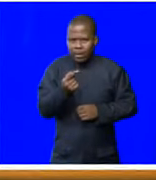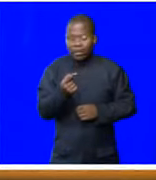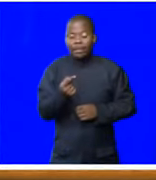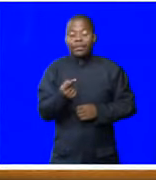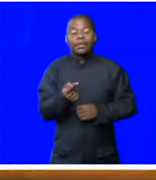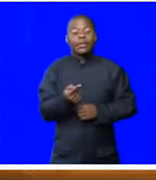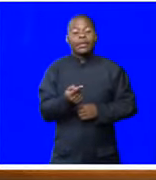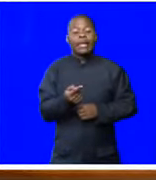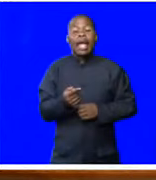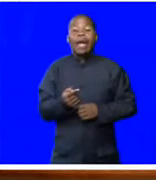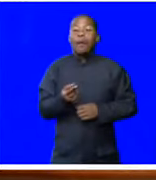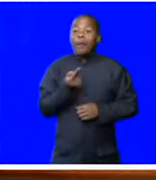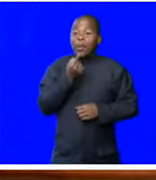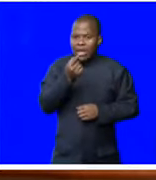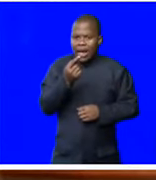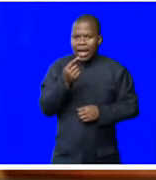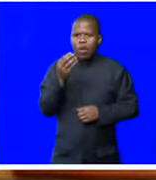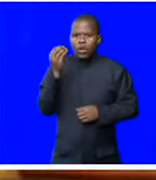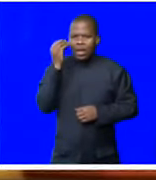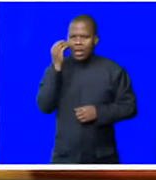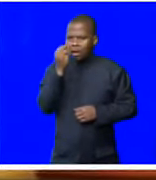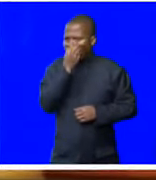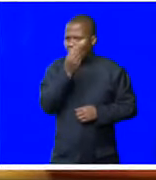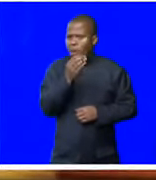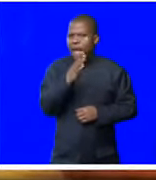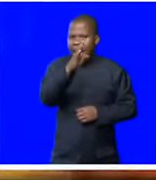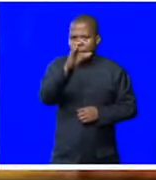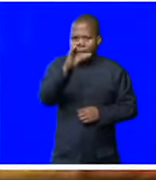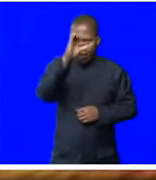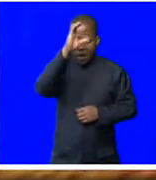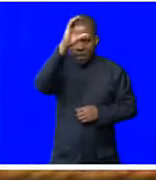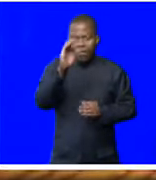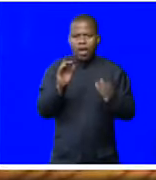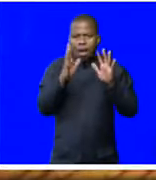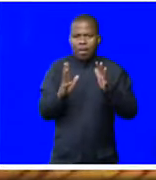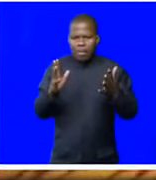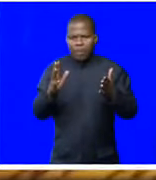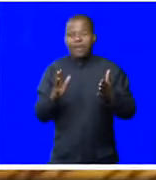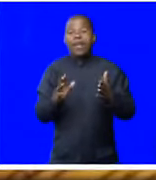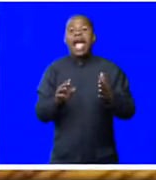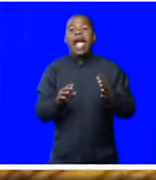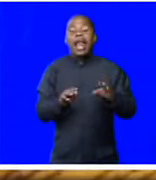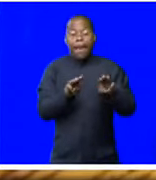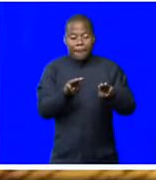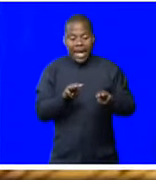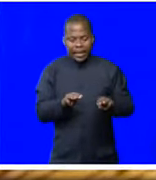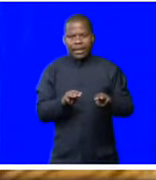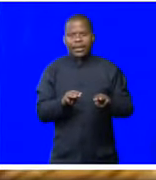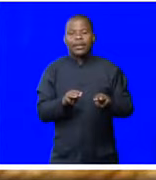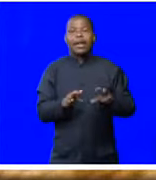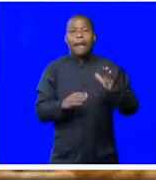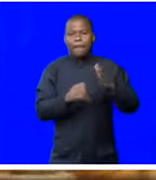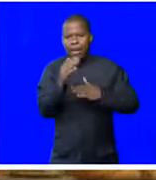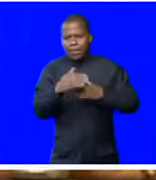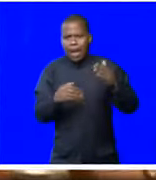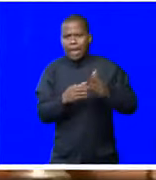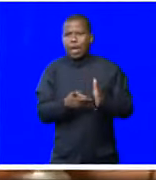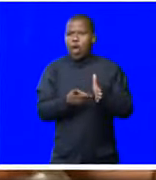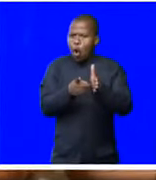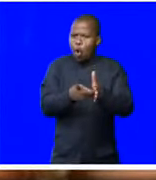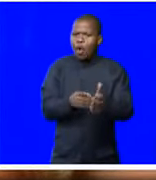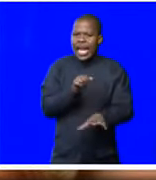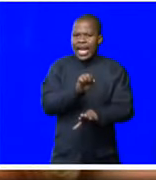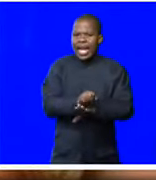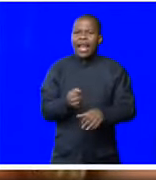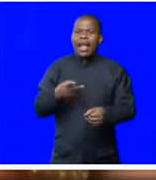him the land was allegedly allocated to them by the Inner Council of Sikombeni Chiefdom. He further adds that he also wants